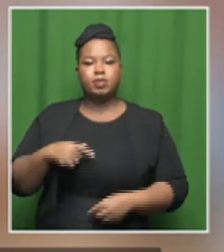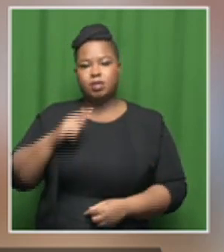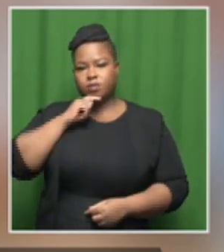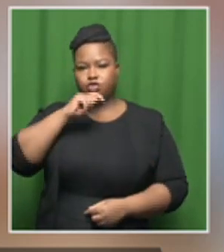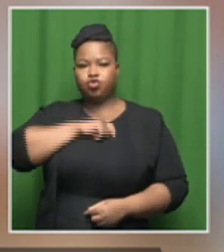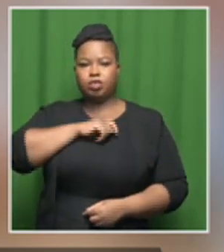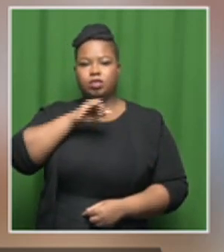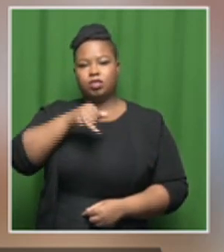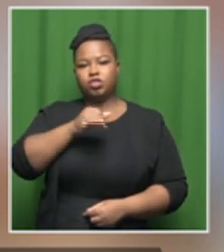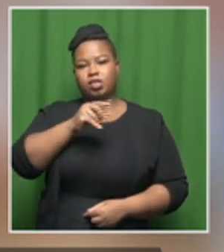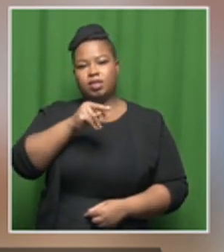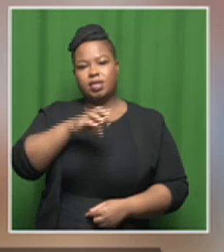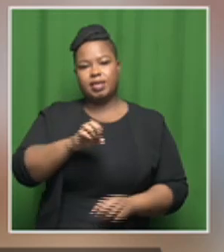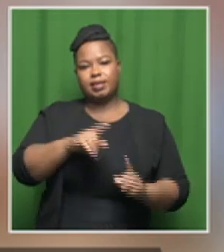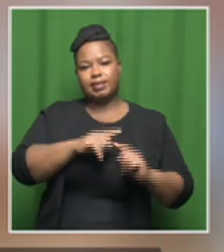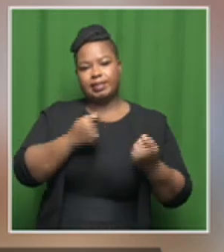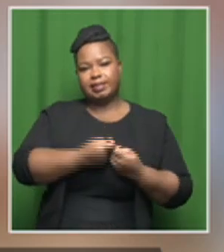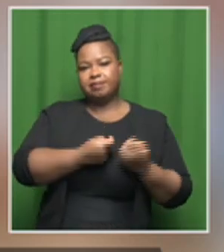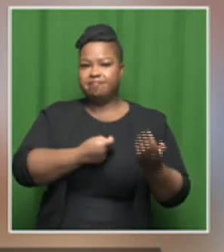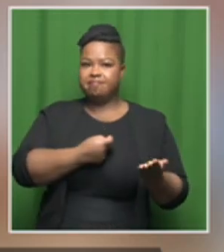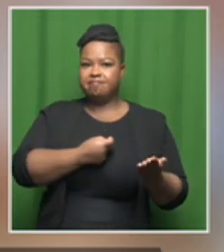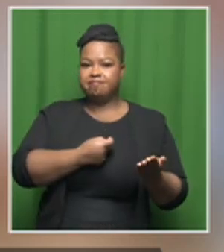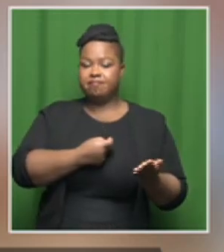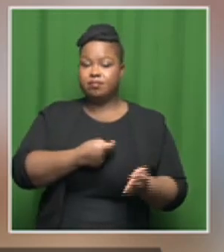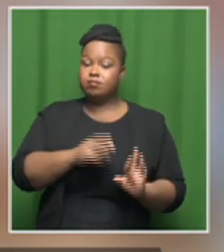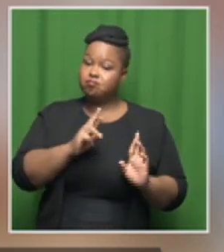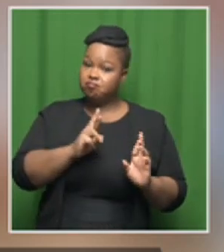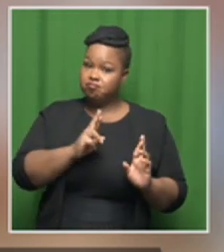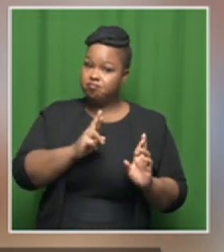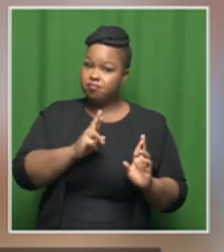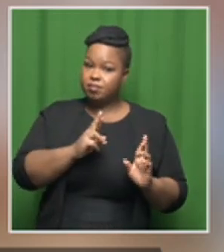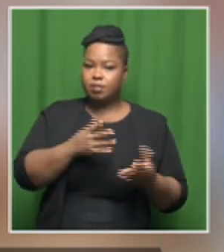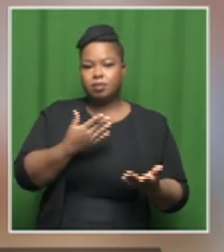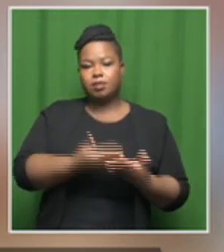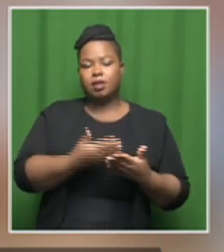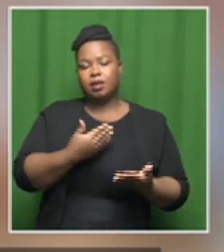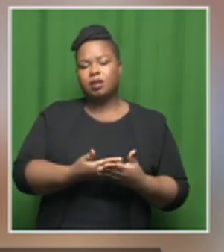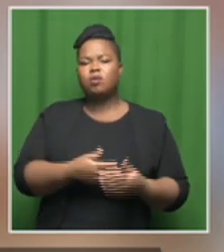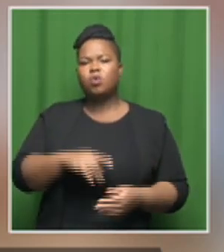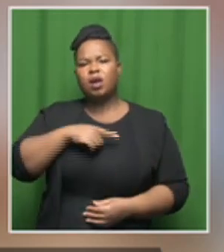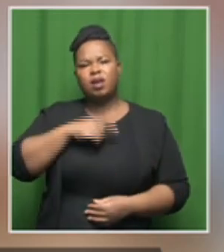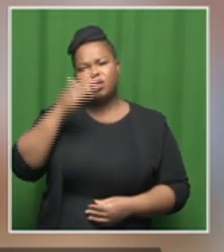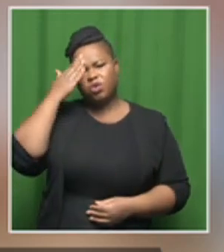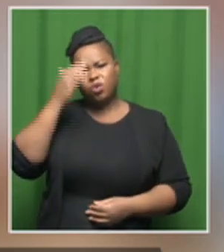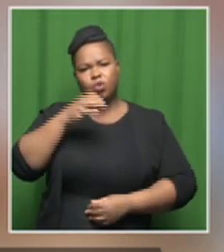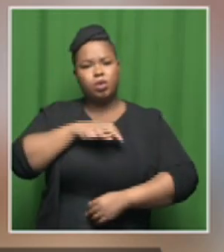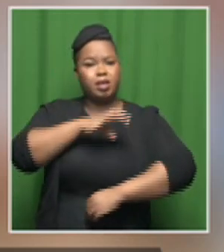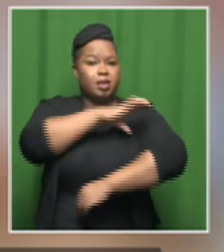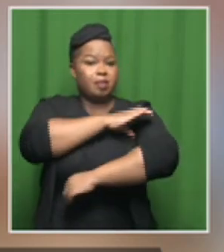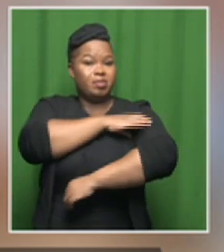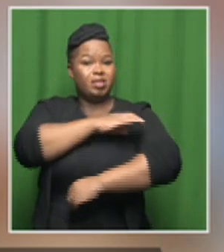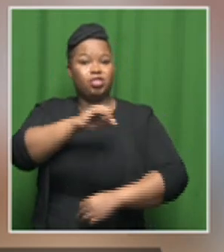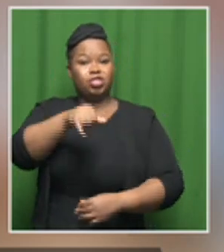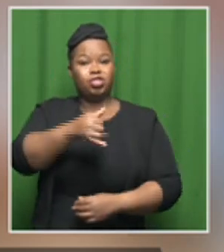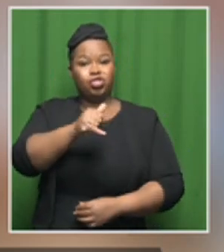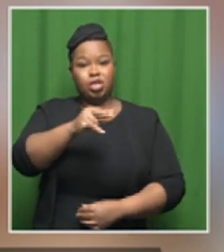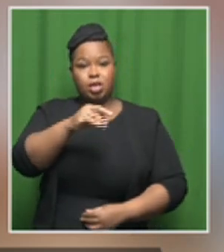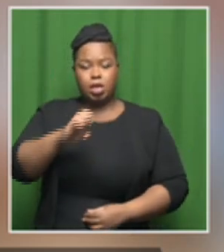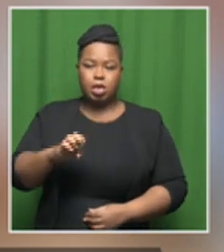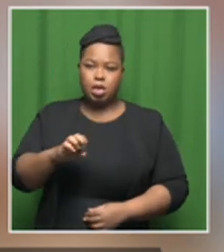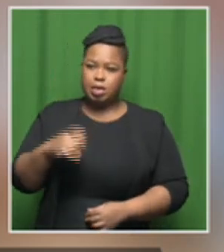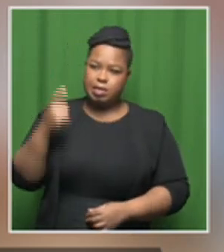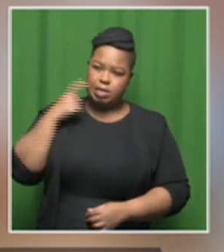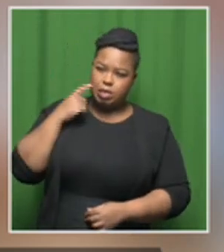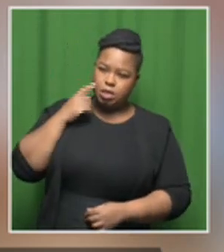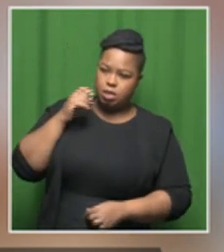in Jenny and team management that Jenny is an extremely good analyst.